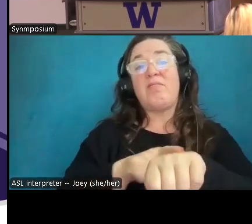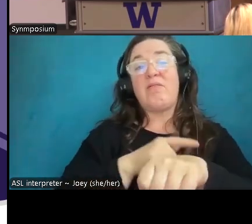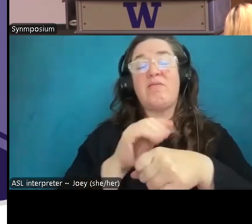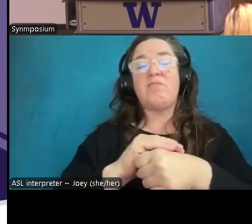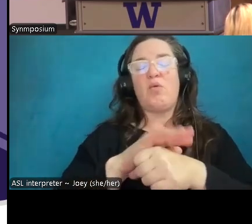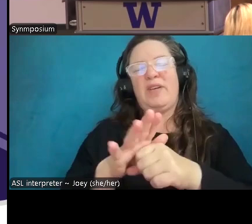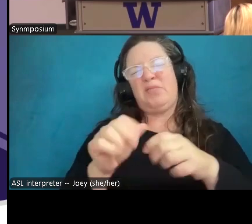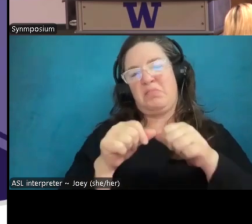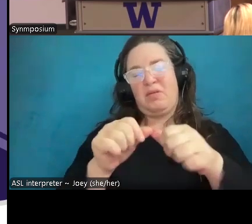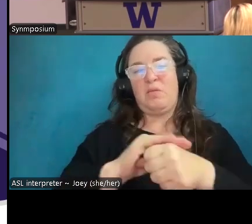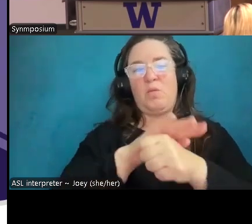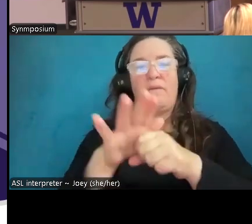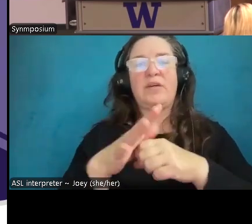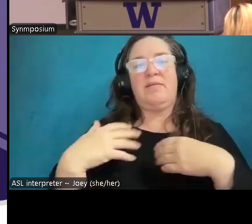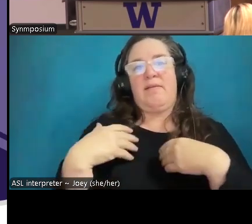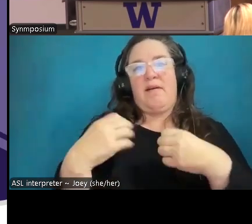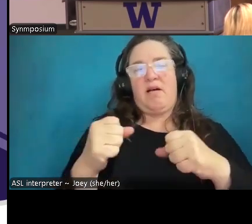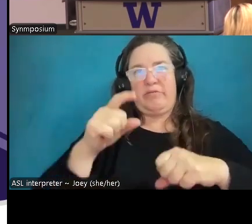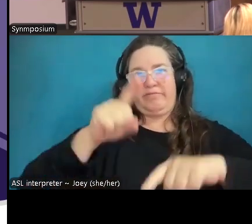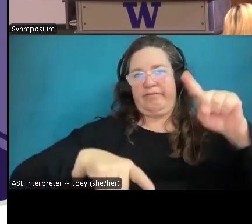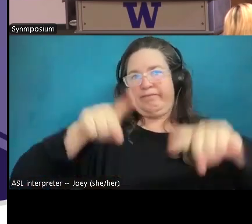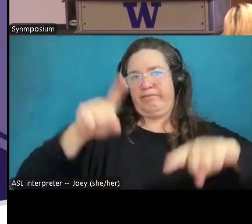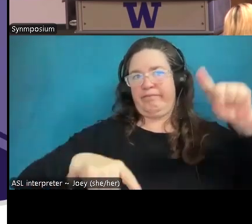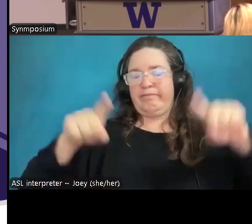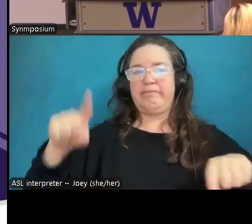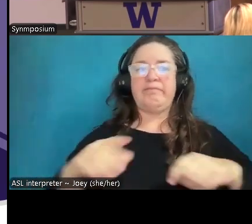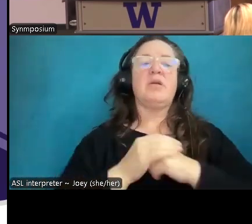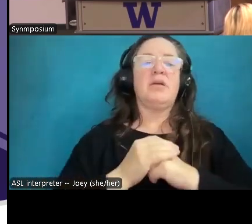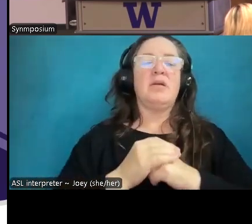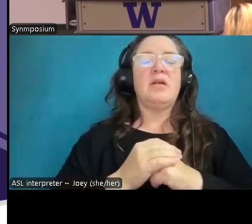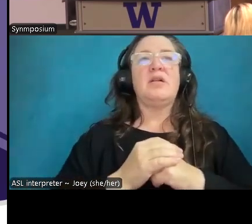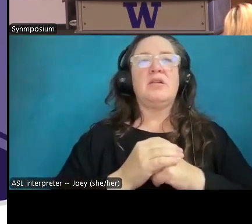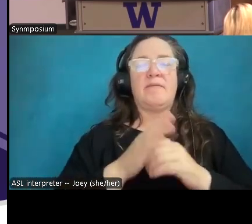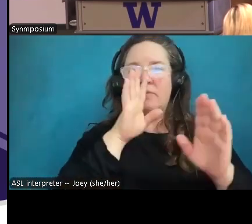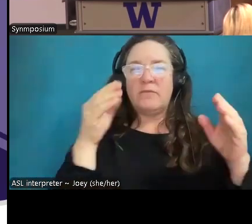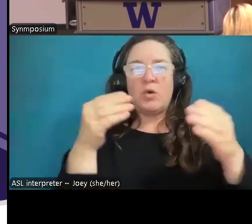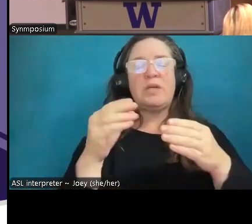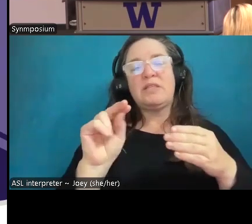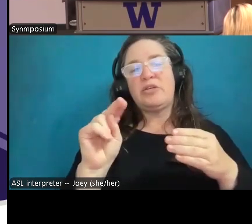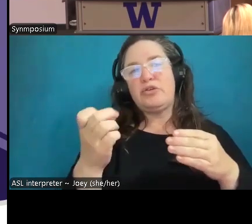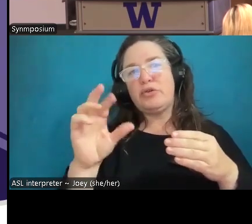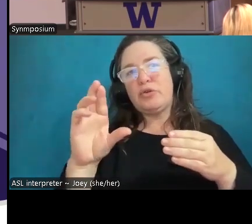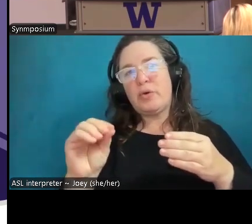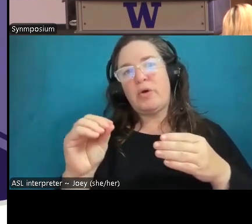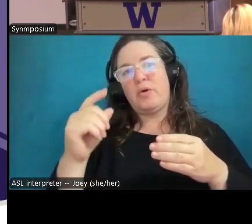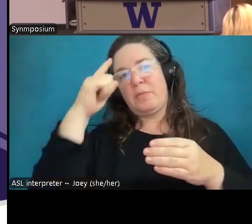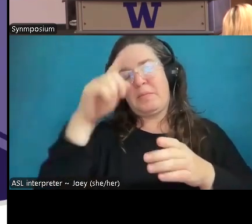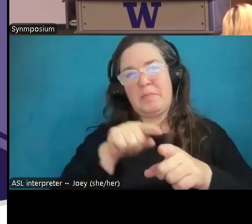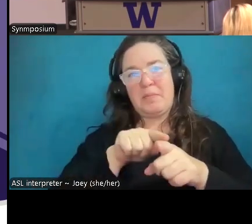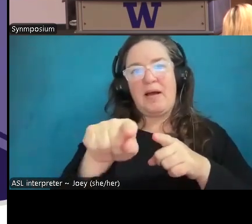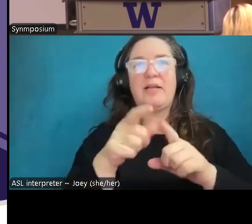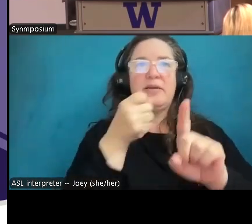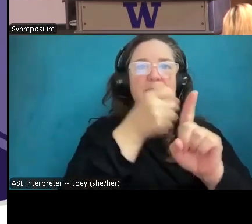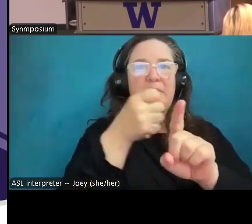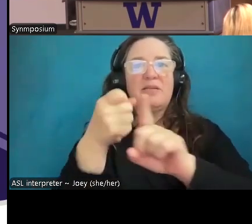Association funding, characterizing cognitive domains impacted in neurocognitive sequelae of COVID-19 in older African